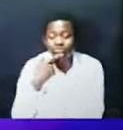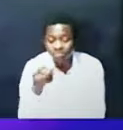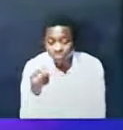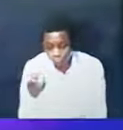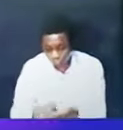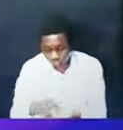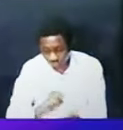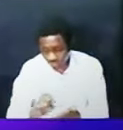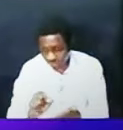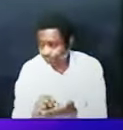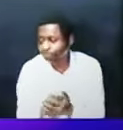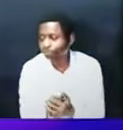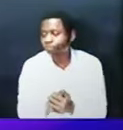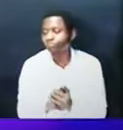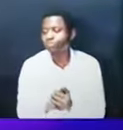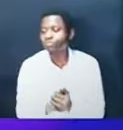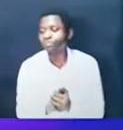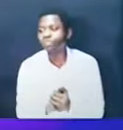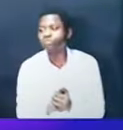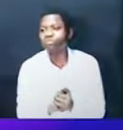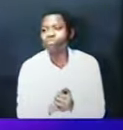portrait.